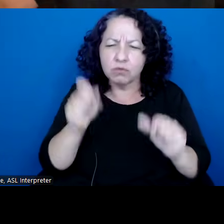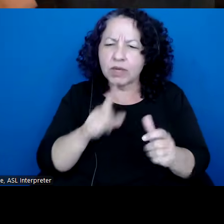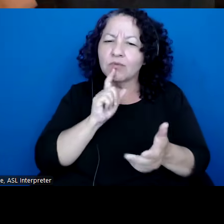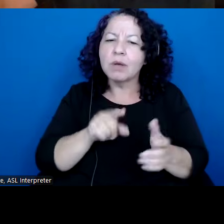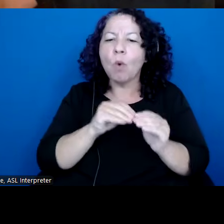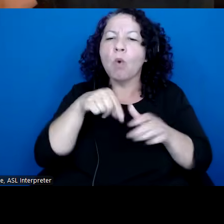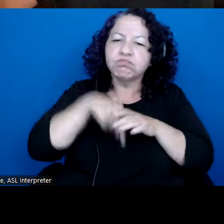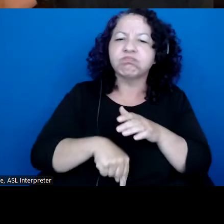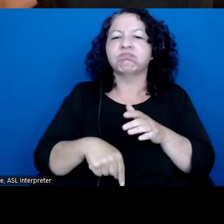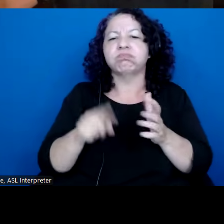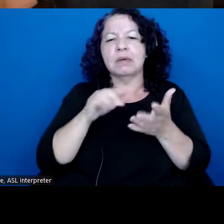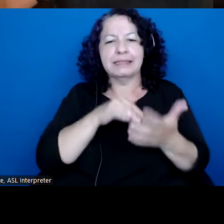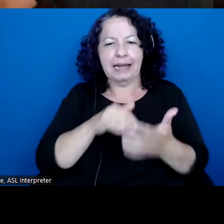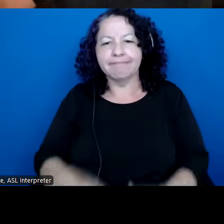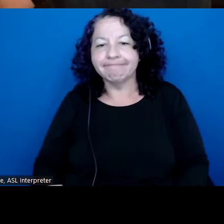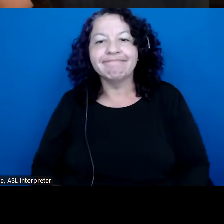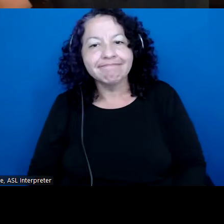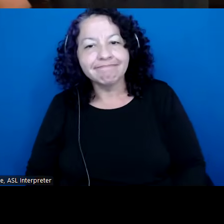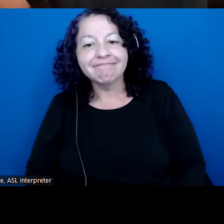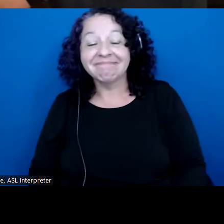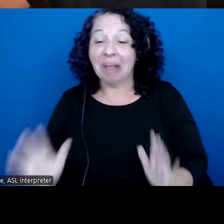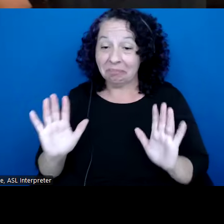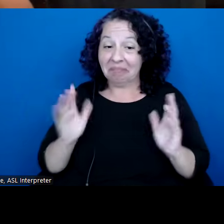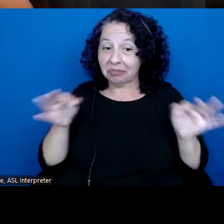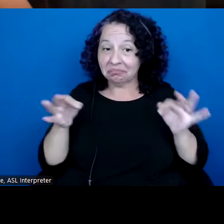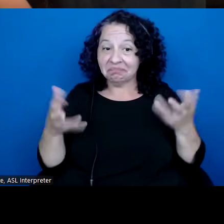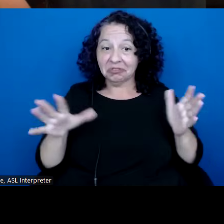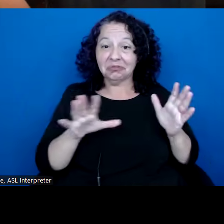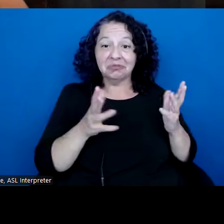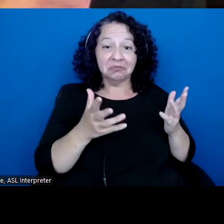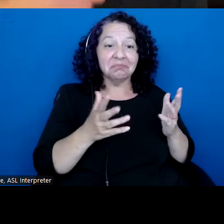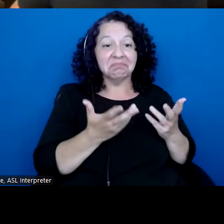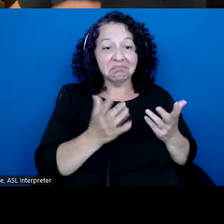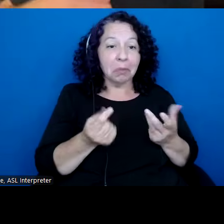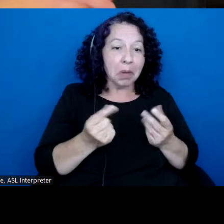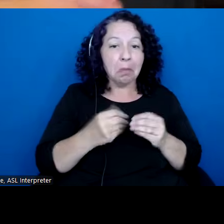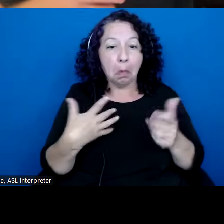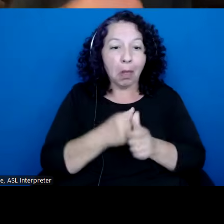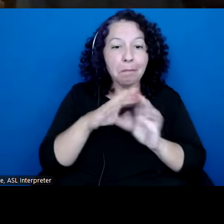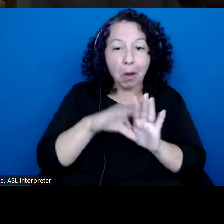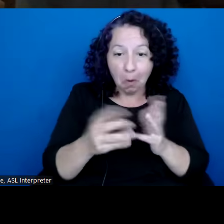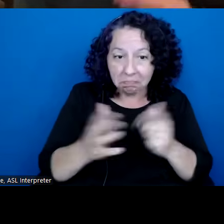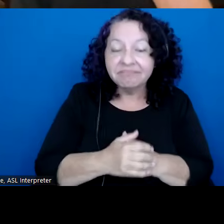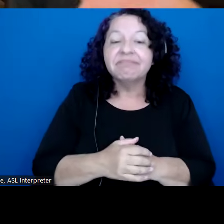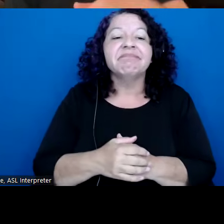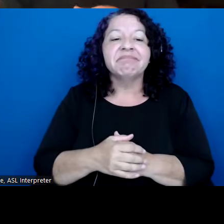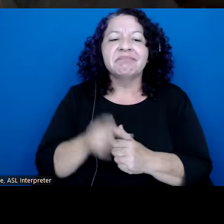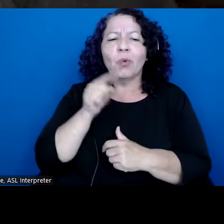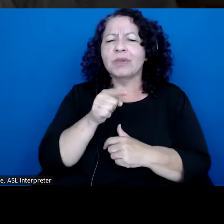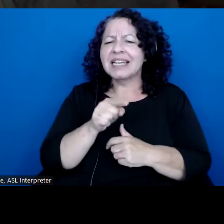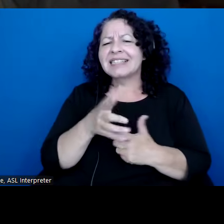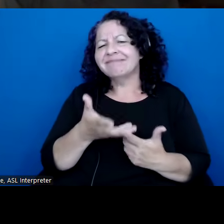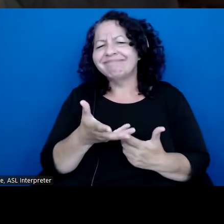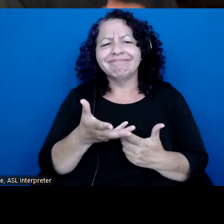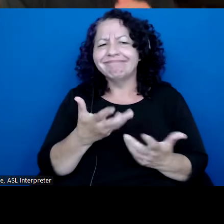Okay, so with that said, just a second. All right, so this is just a